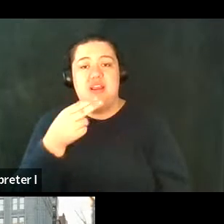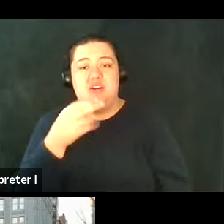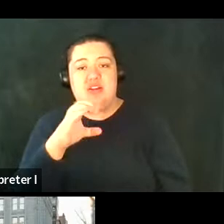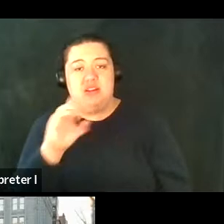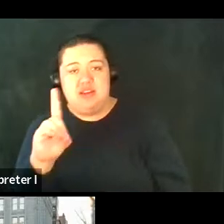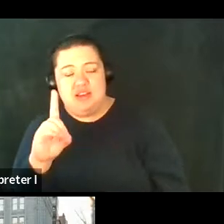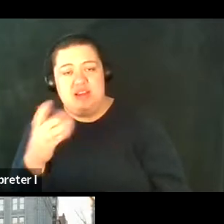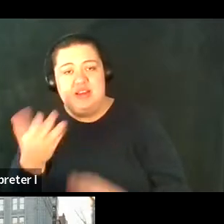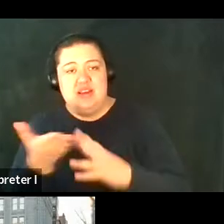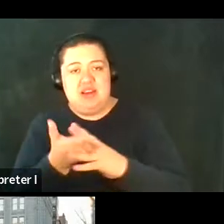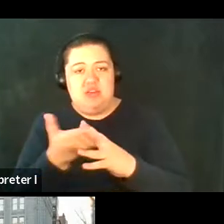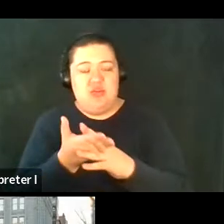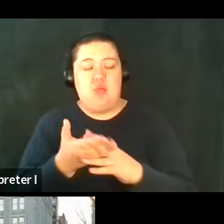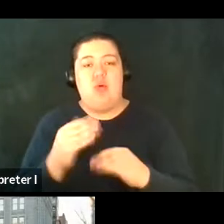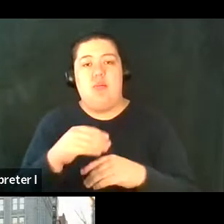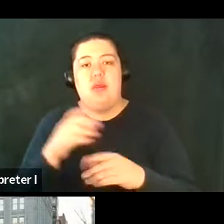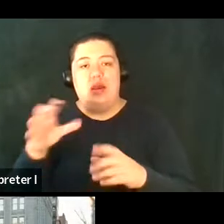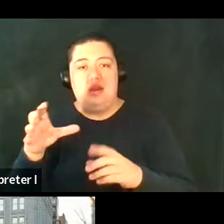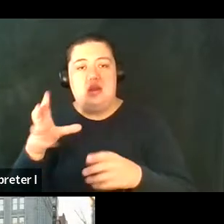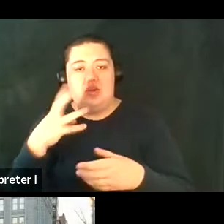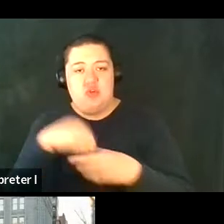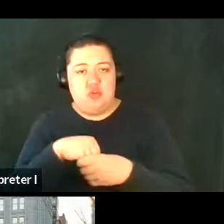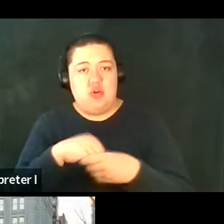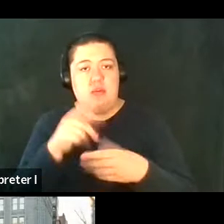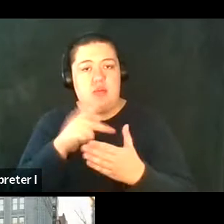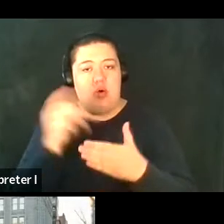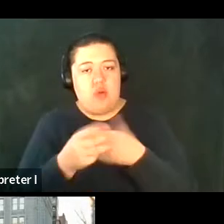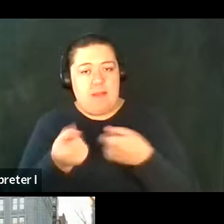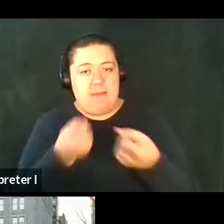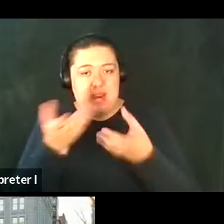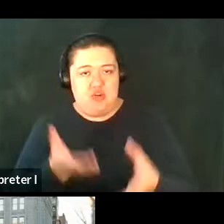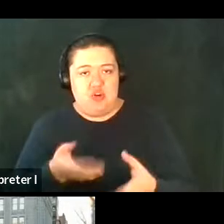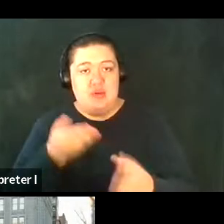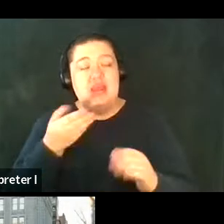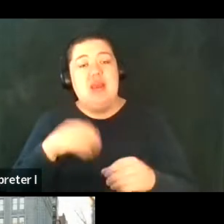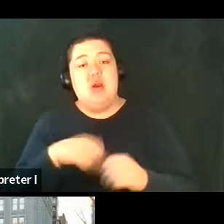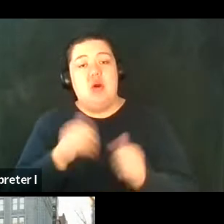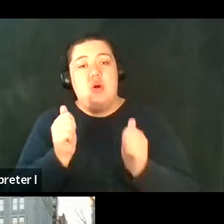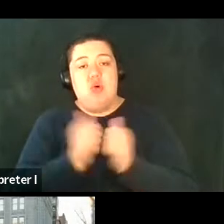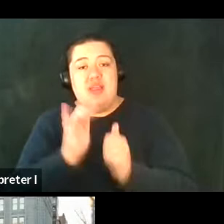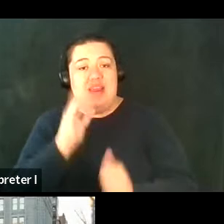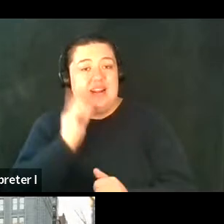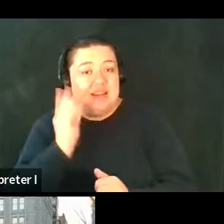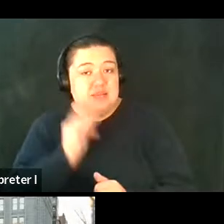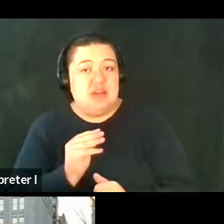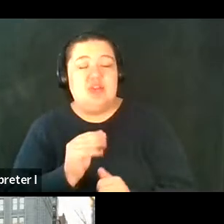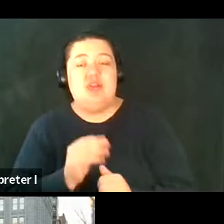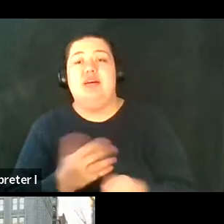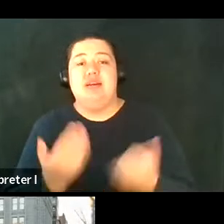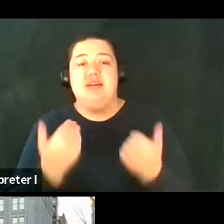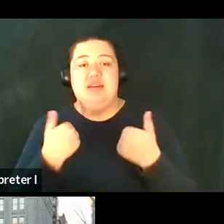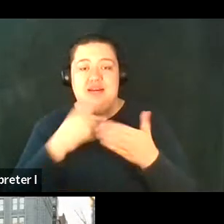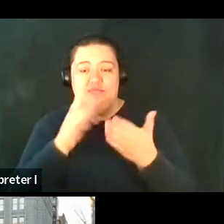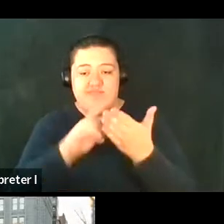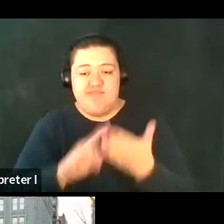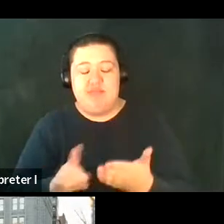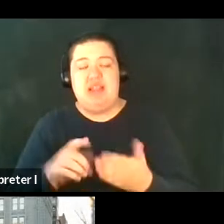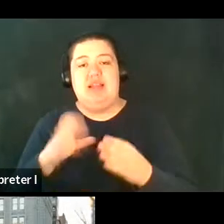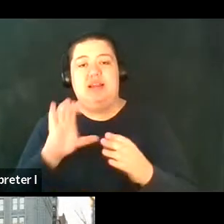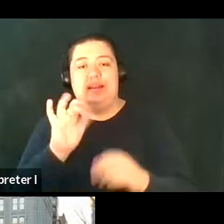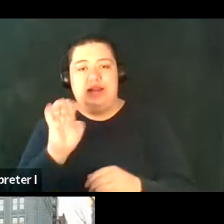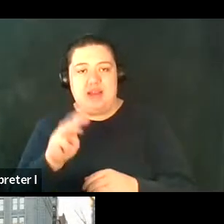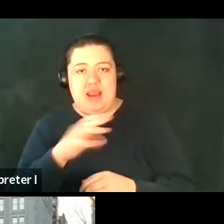interim inclusionary zoning program manager. Through these roles, Ms. Pear gained experience investigating claims and